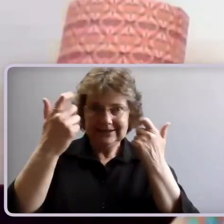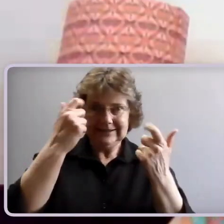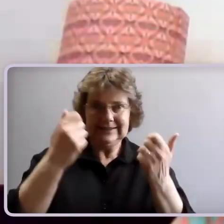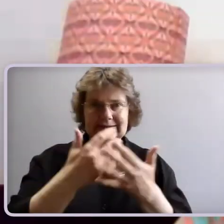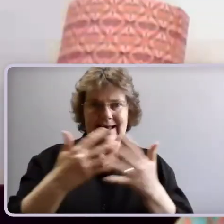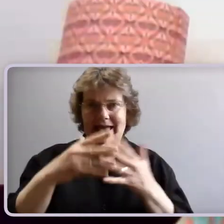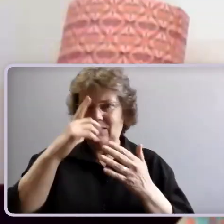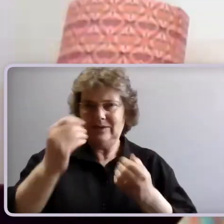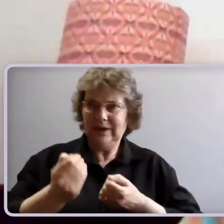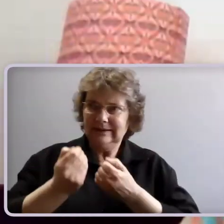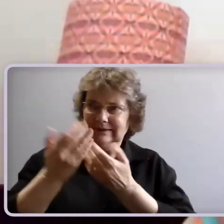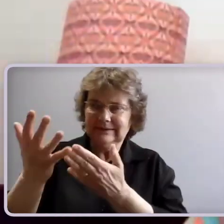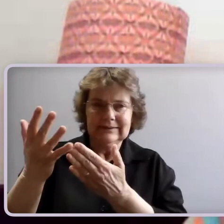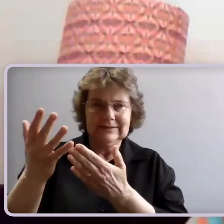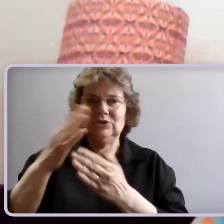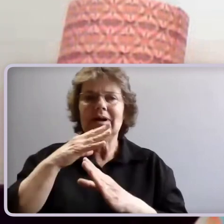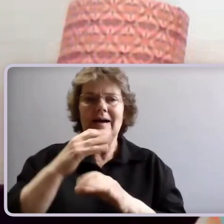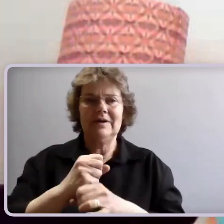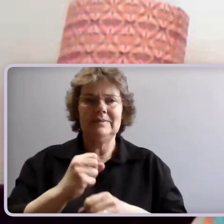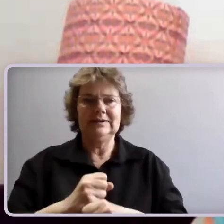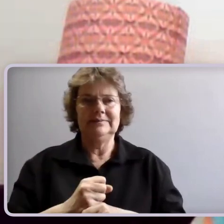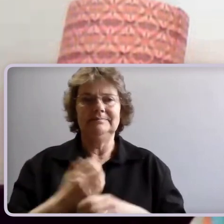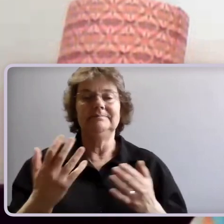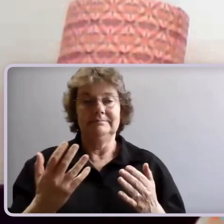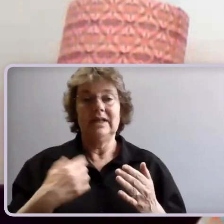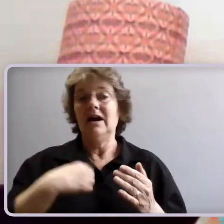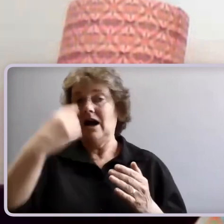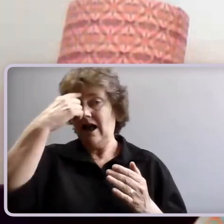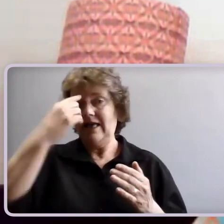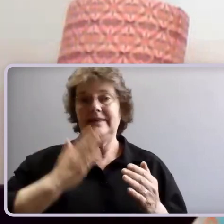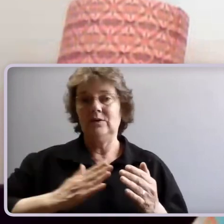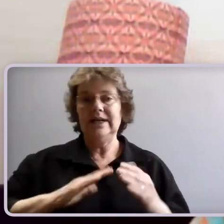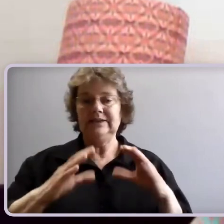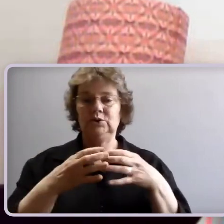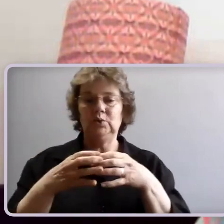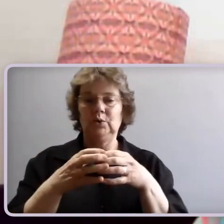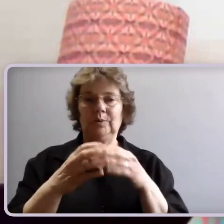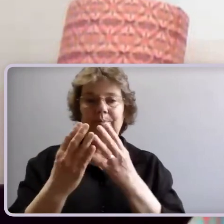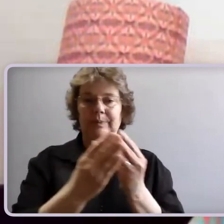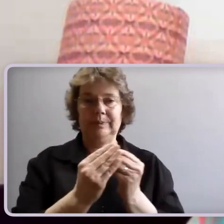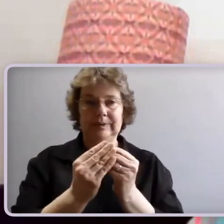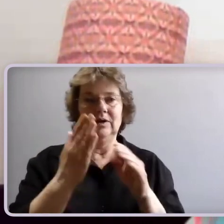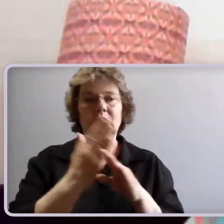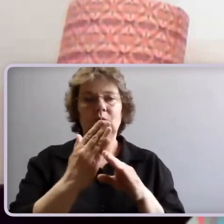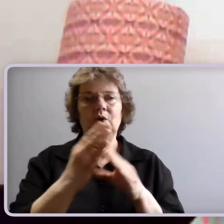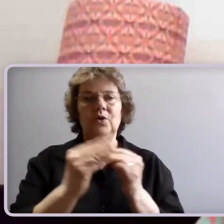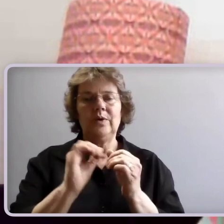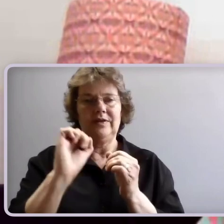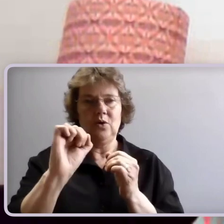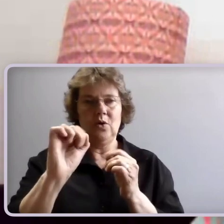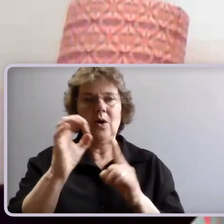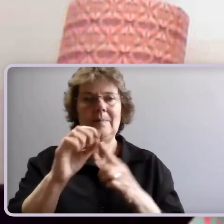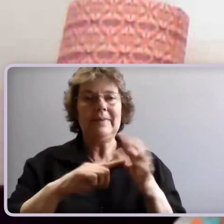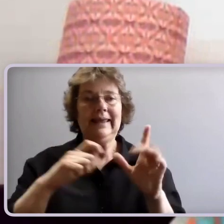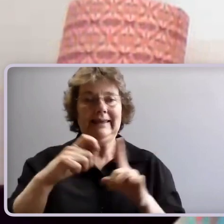I think we need to group together. So work with your local peak organisations, your peak organisations or